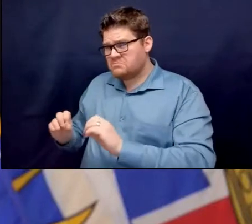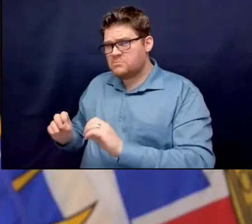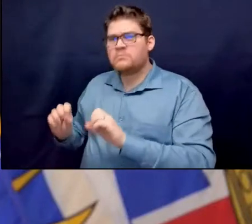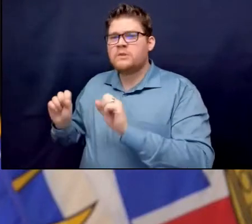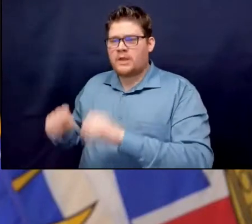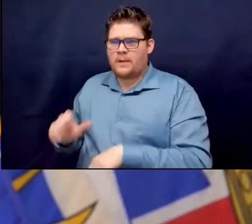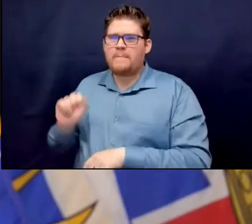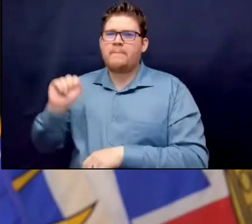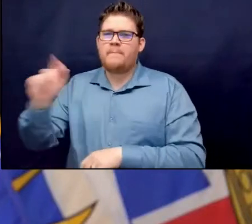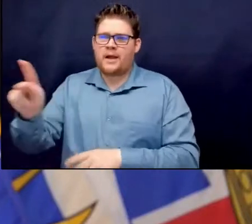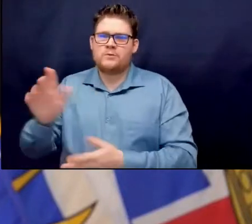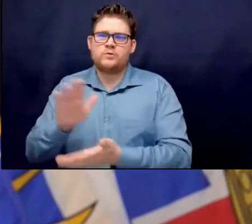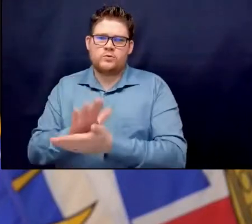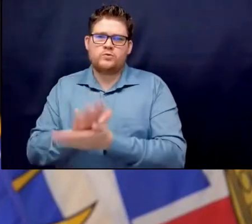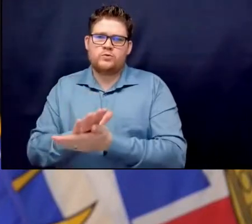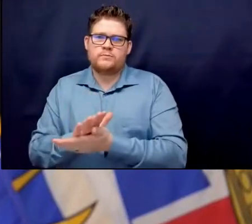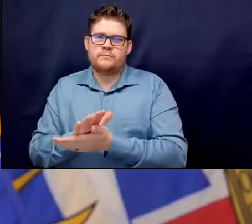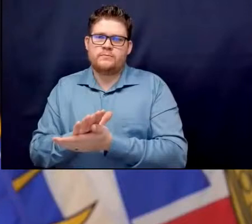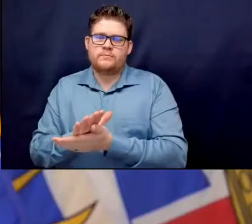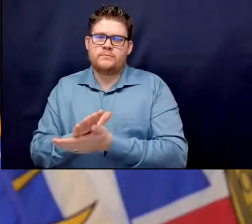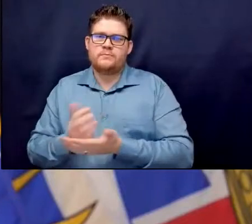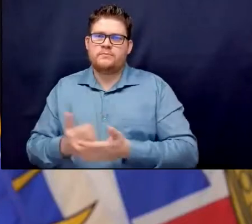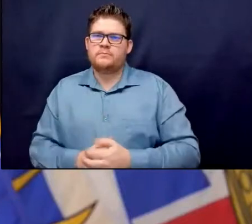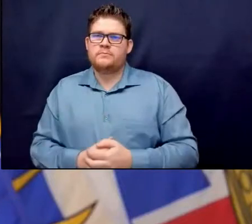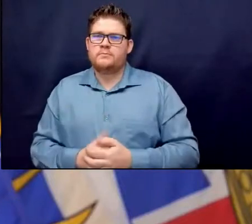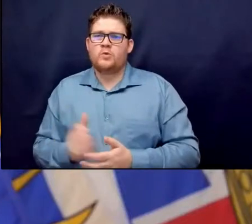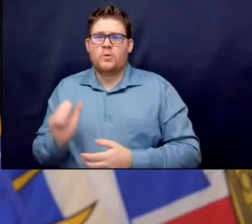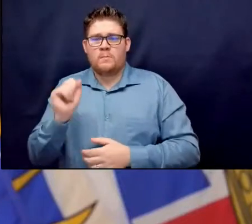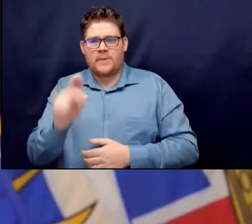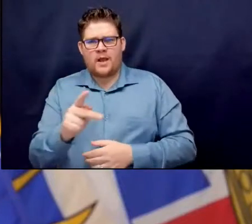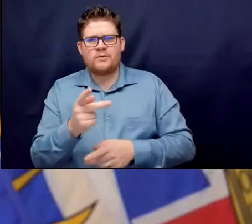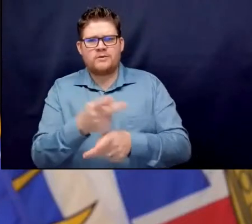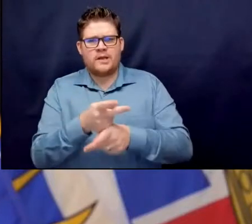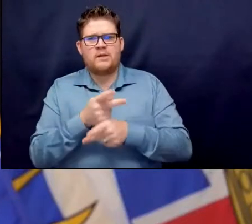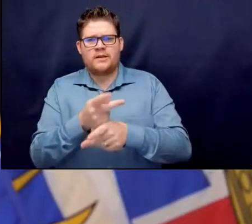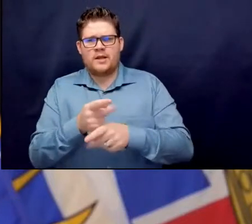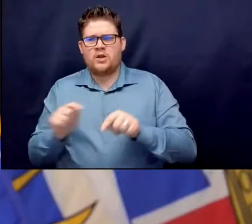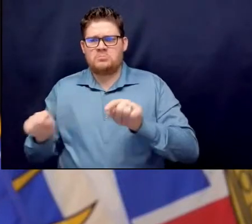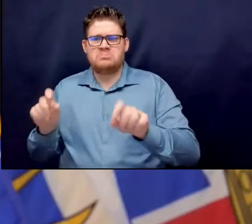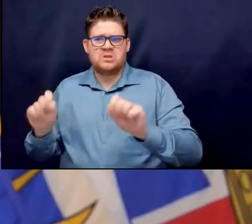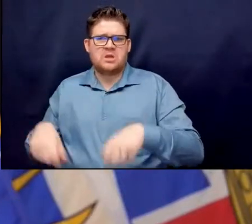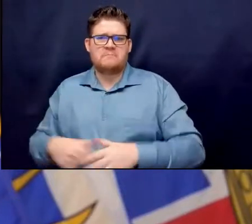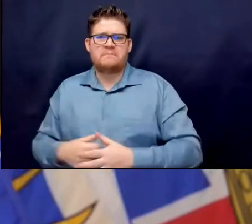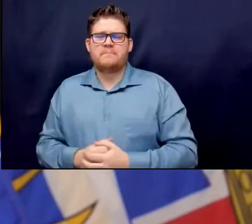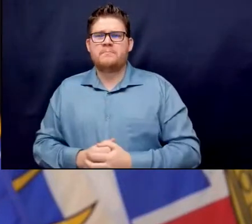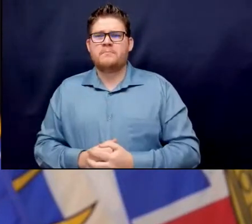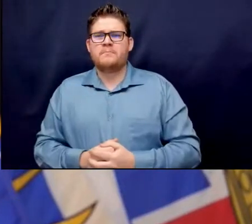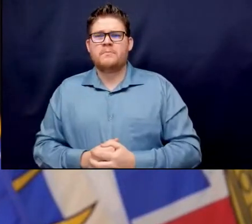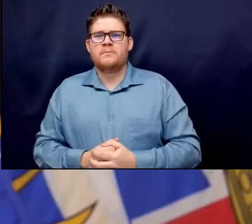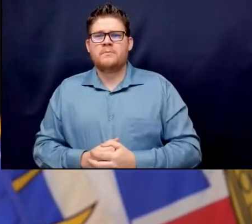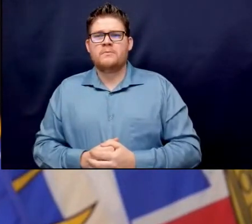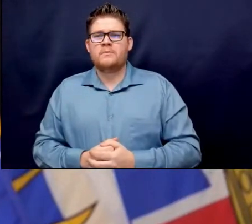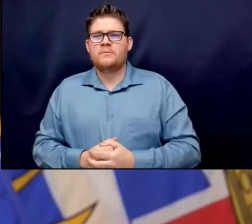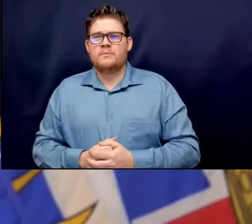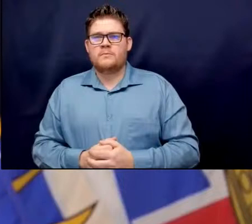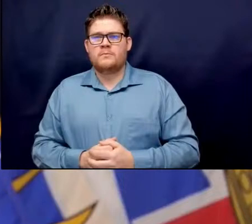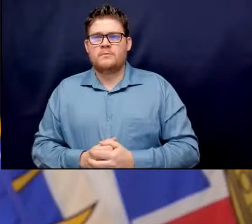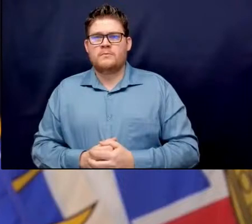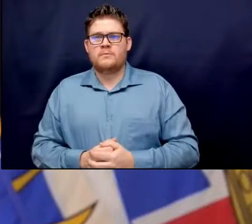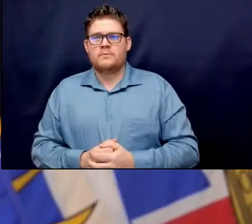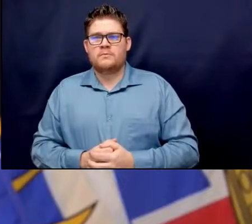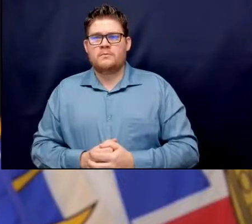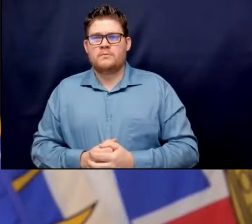That's an important sort of adaptation to where we are right now with Omicron in our communities. And the same goes for